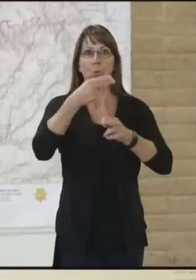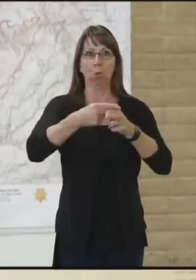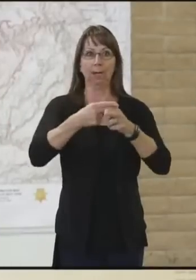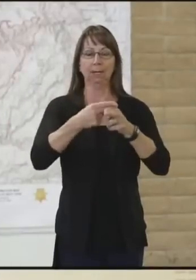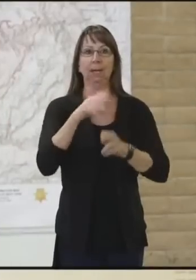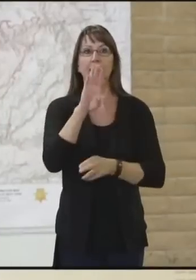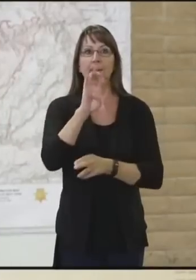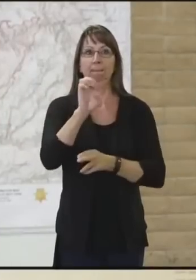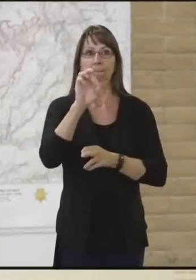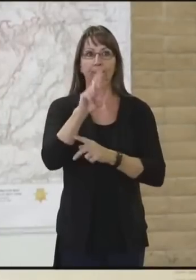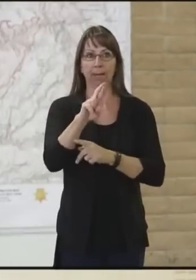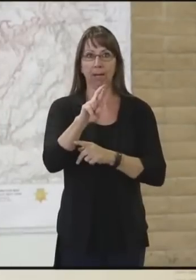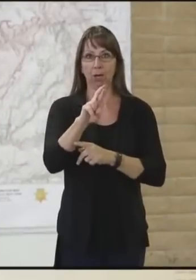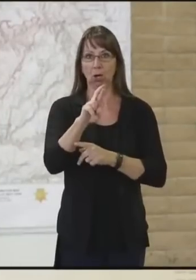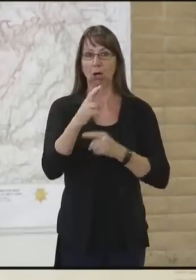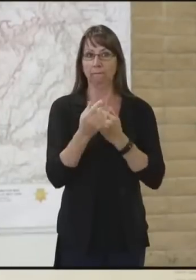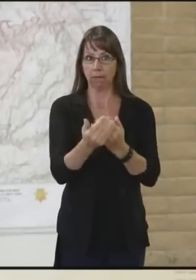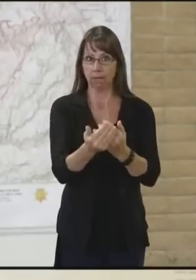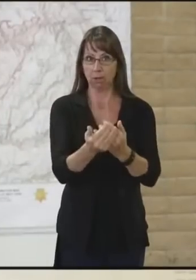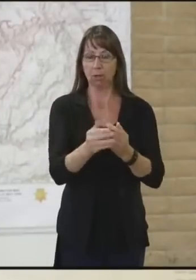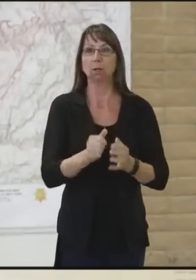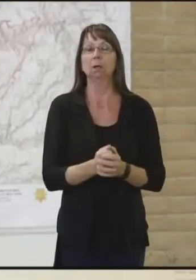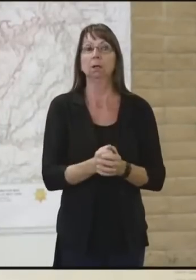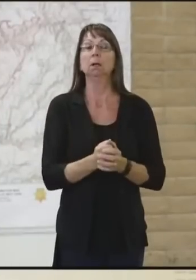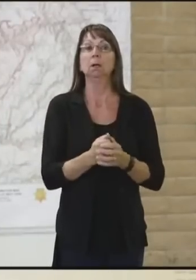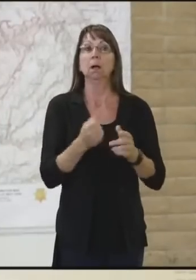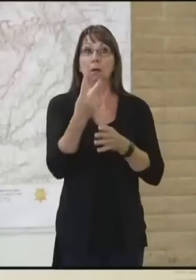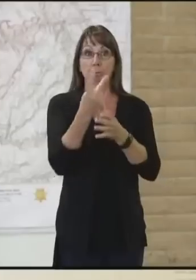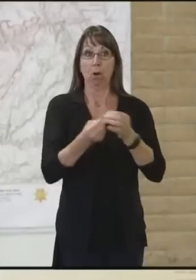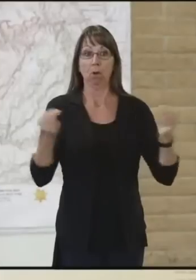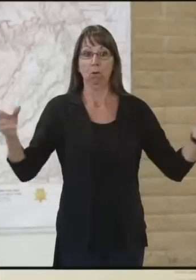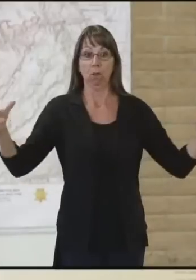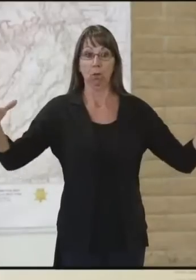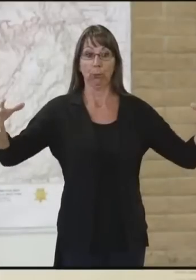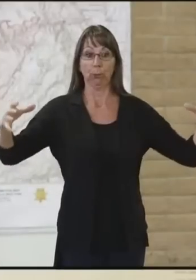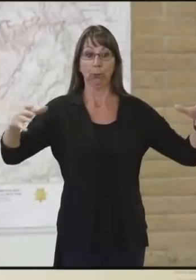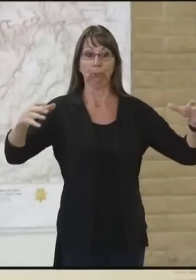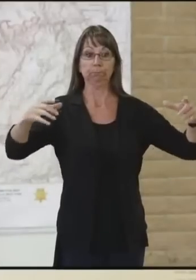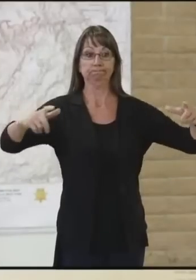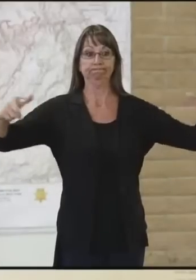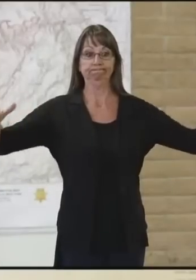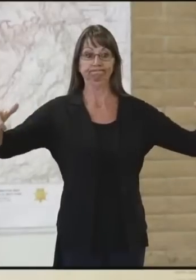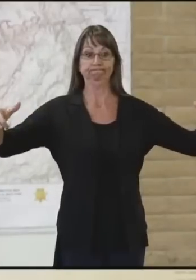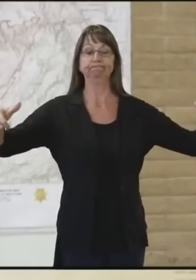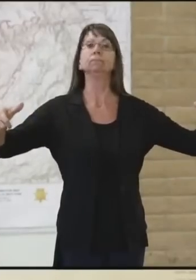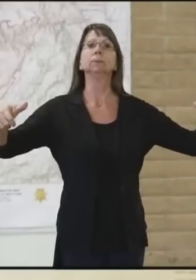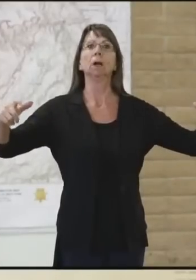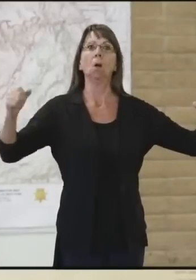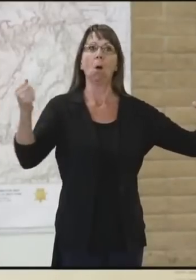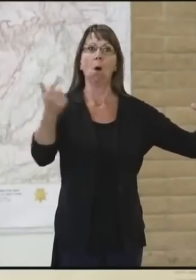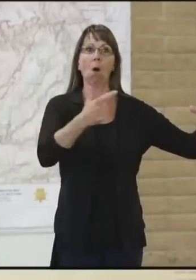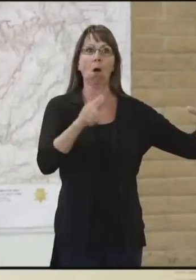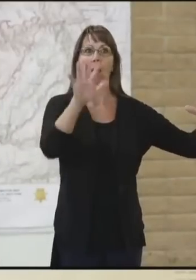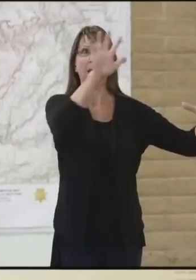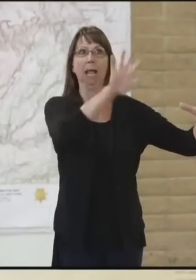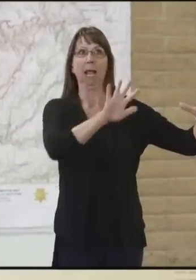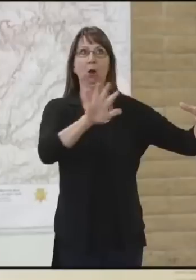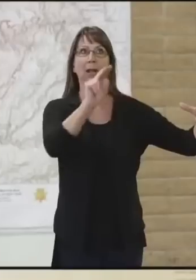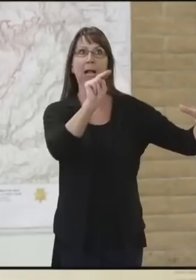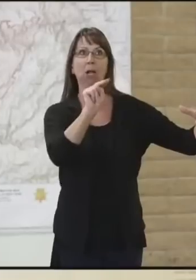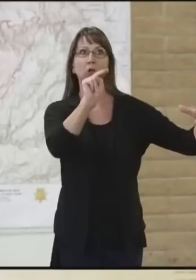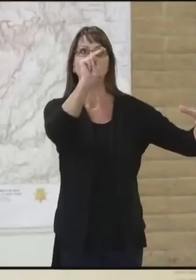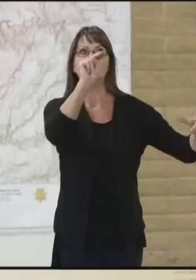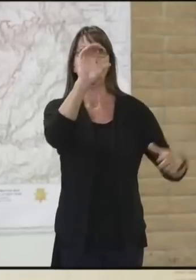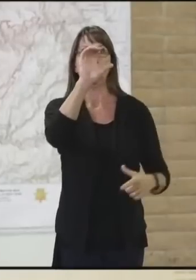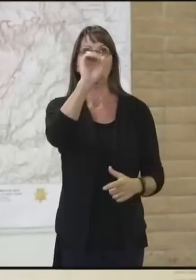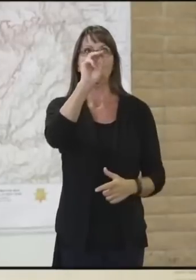called the Bear Fire. Both of those fires were in what we call the North Complex. For a little